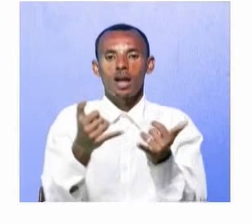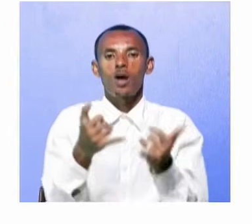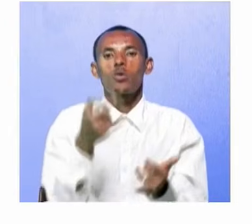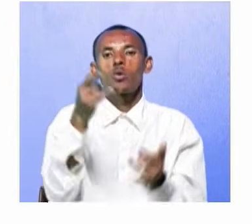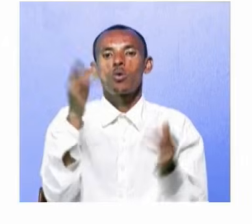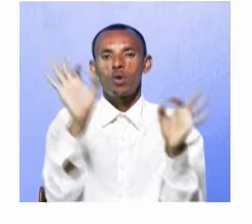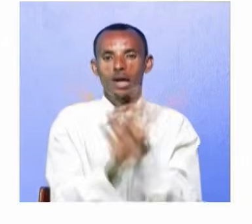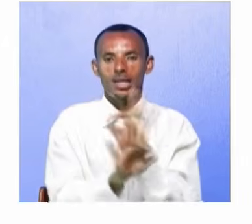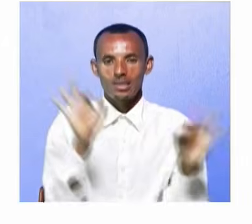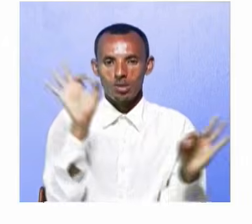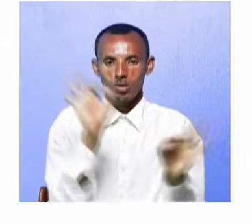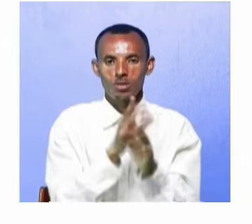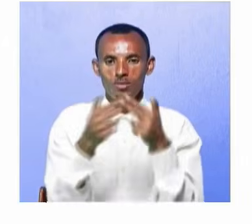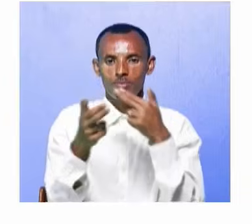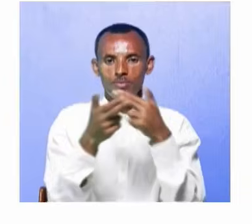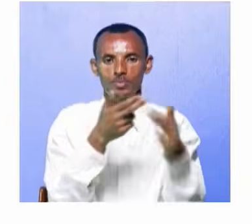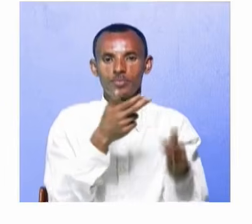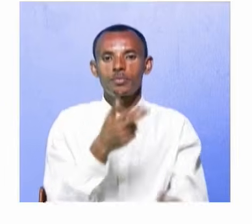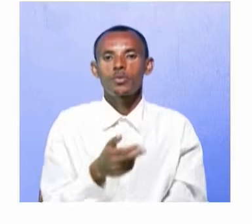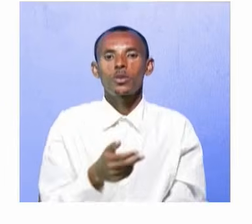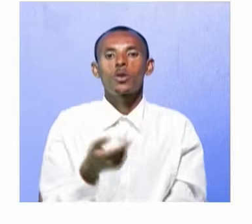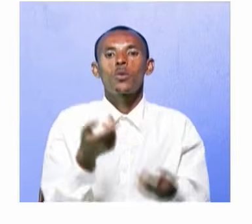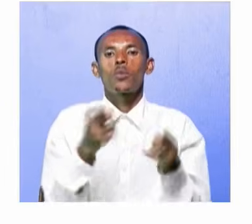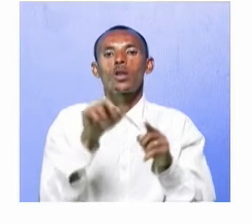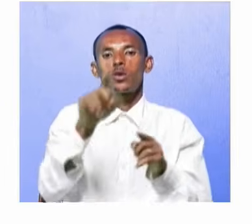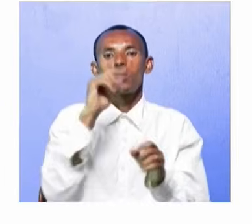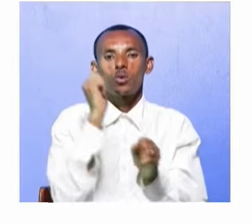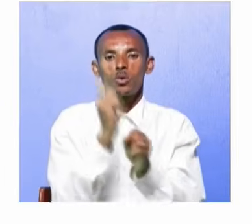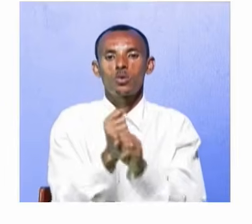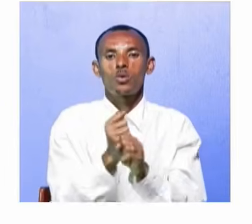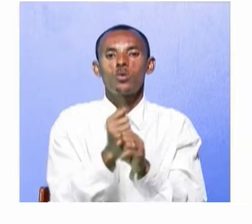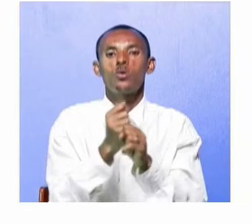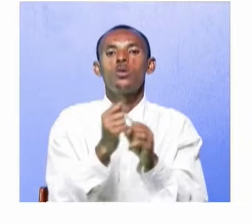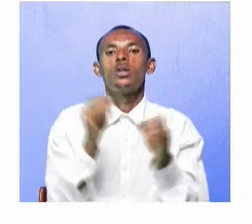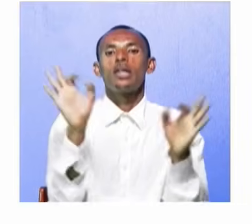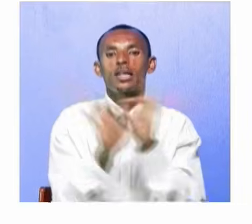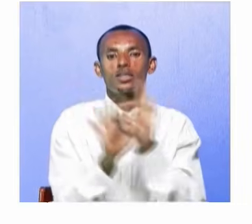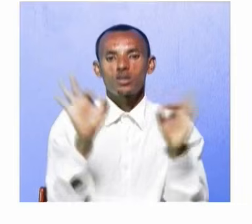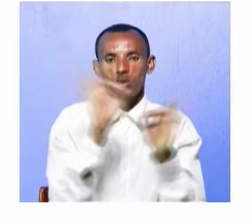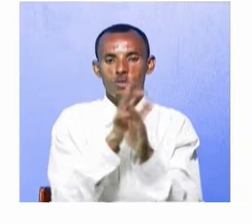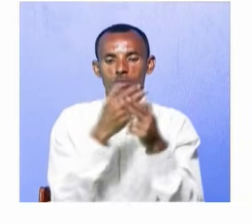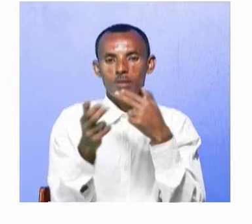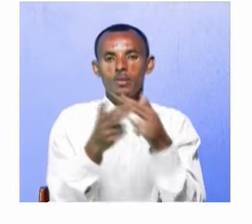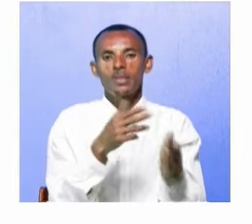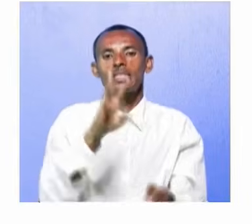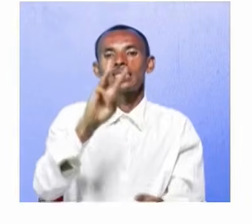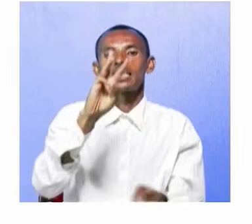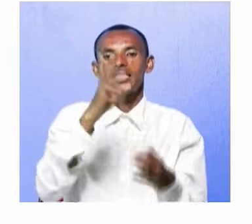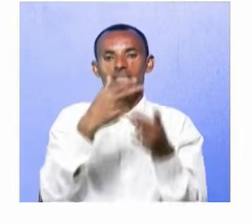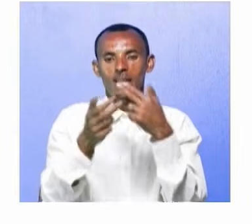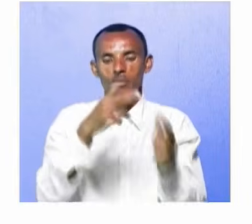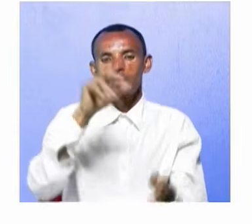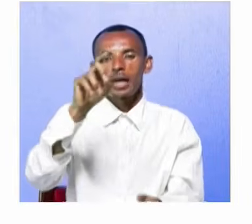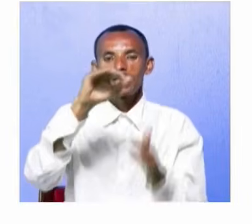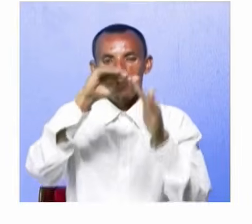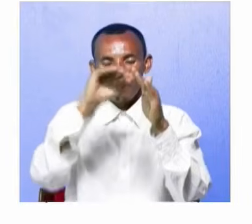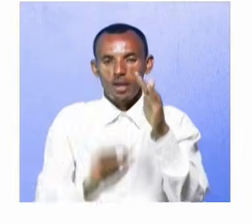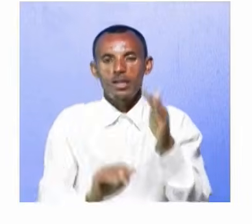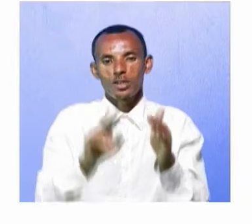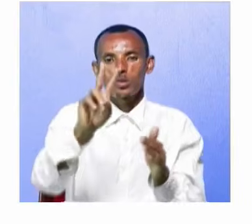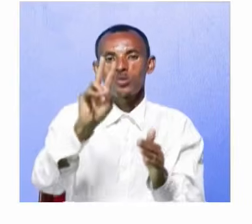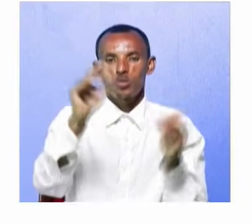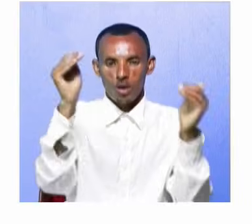crisscross it. So whenever you do a crisscross, this implies 6 times x minus 2 is equal